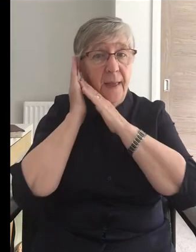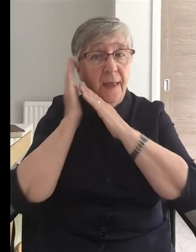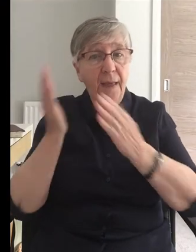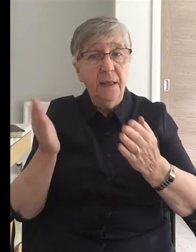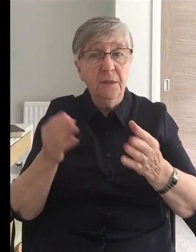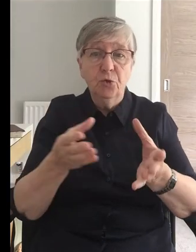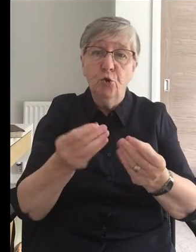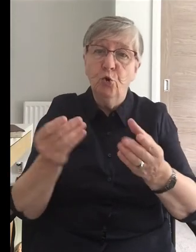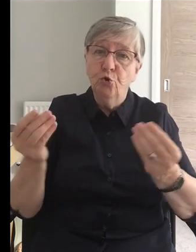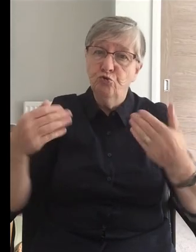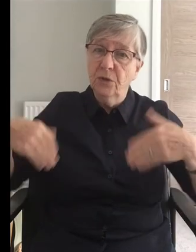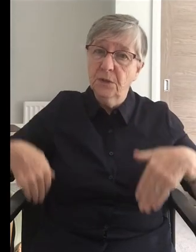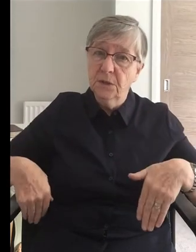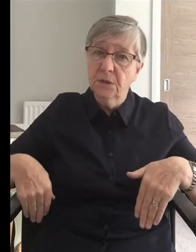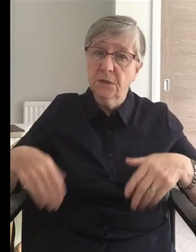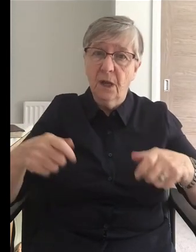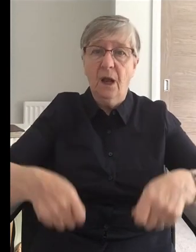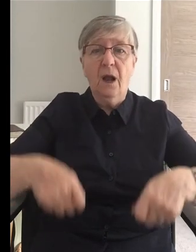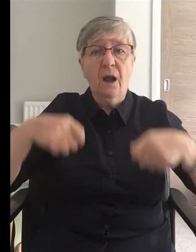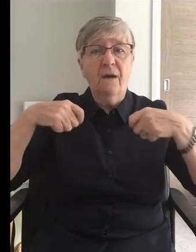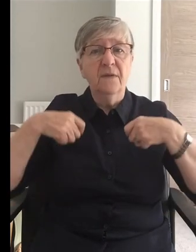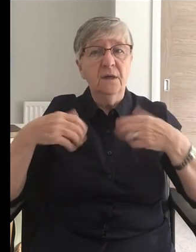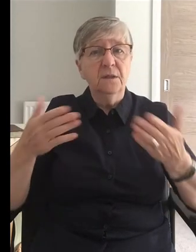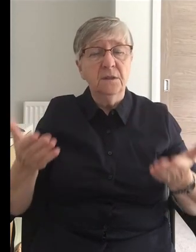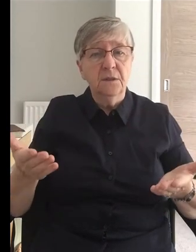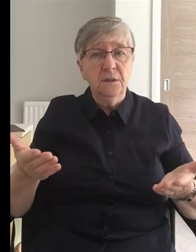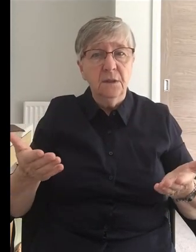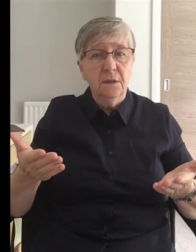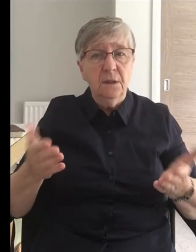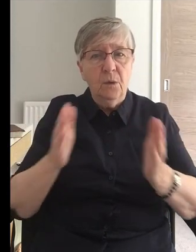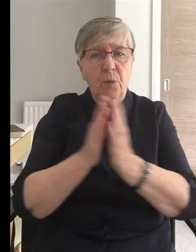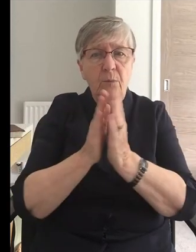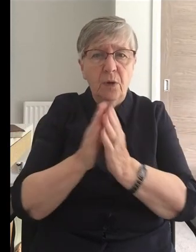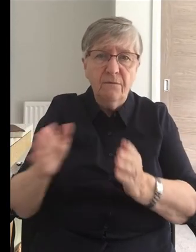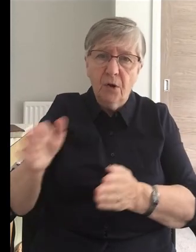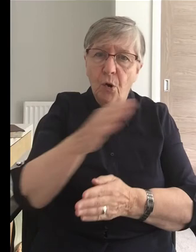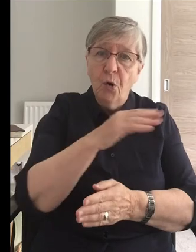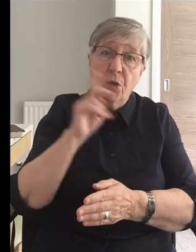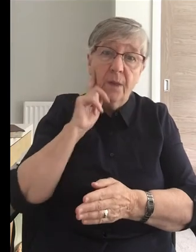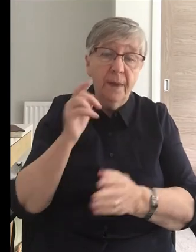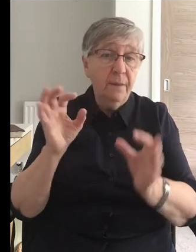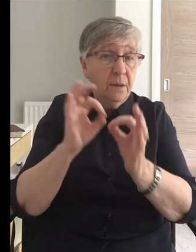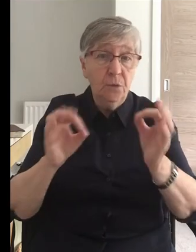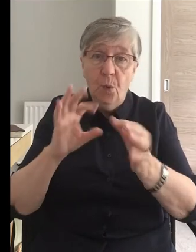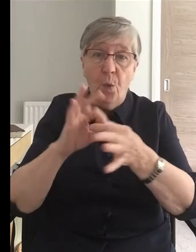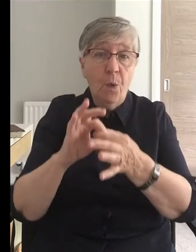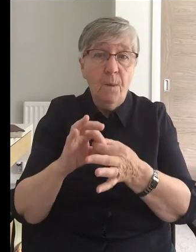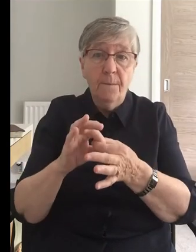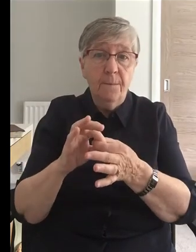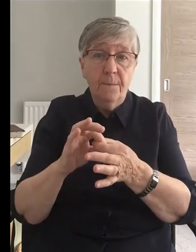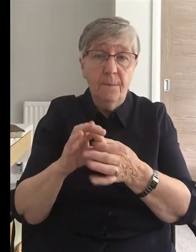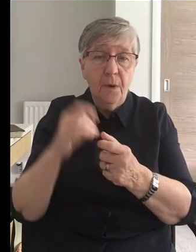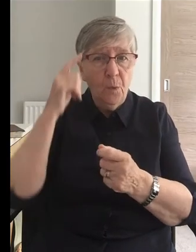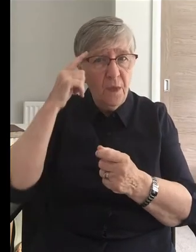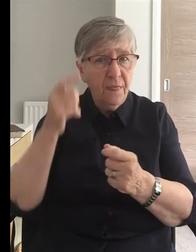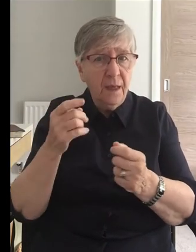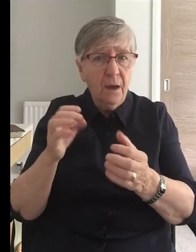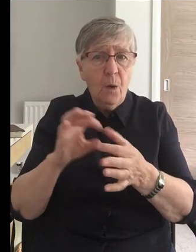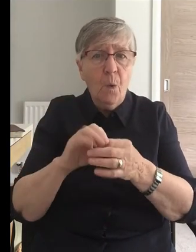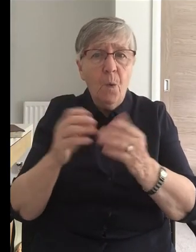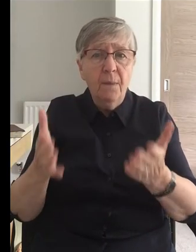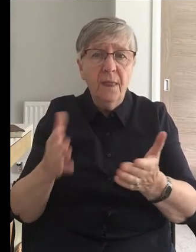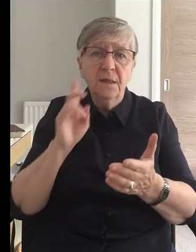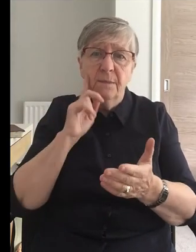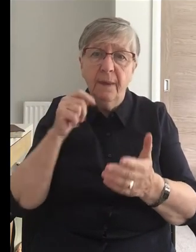cushions, covers, and we pray for all those who are homeless. We think of the homeless people in our country, again,